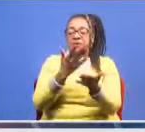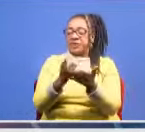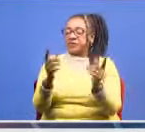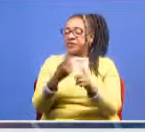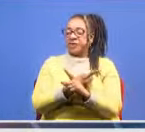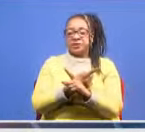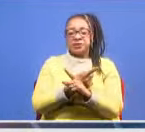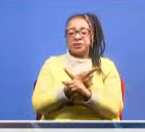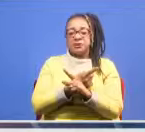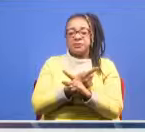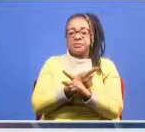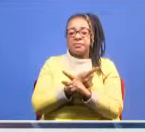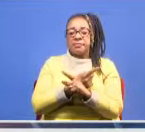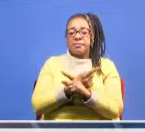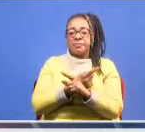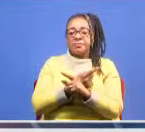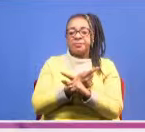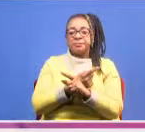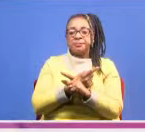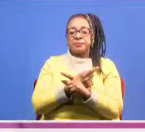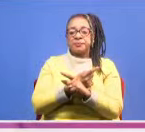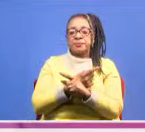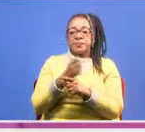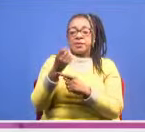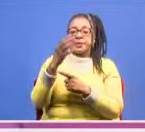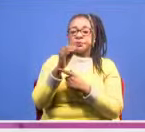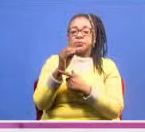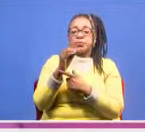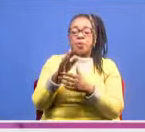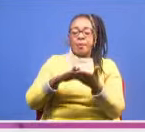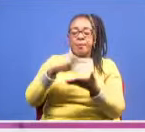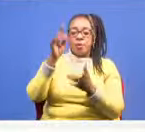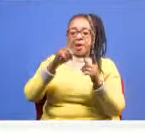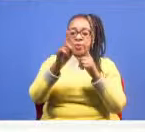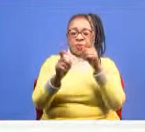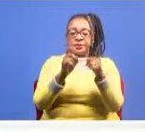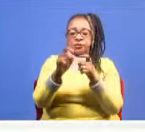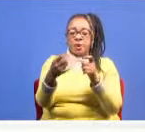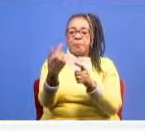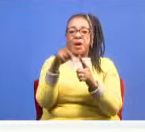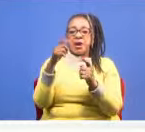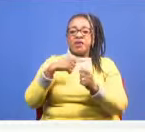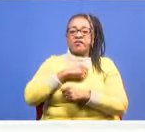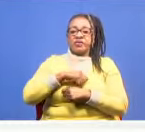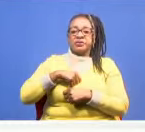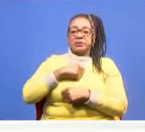All right, Eric, Enock, I beg your pardon. So many more questions, but unfortunately we are out